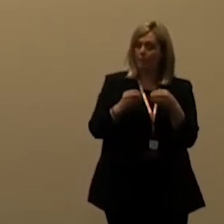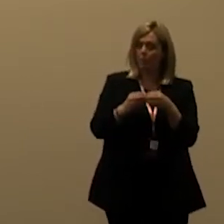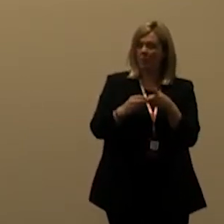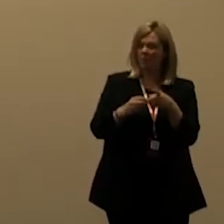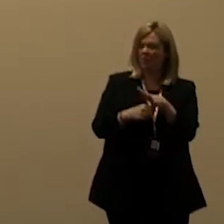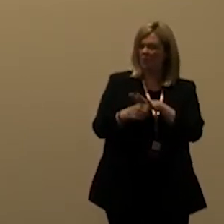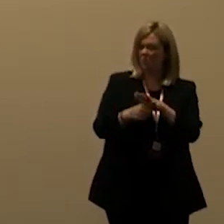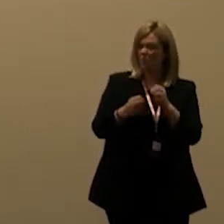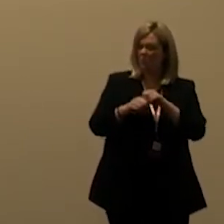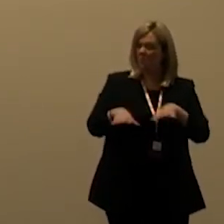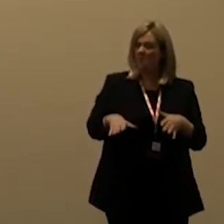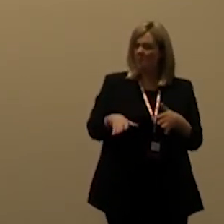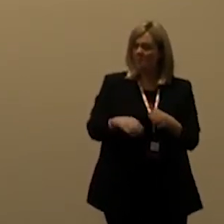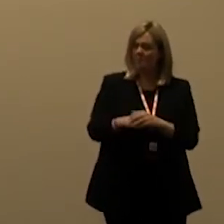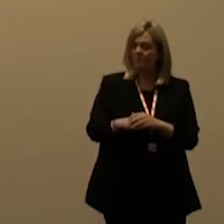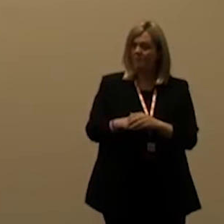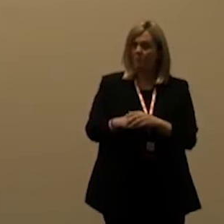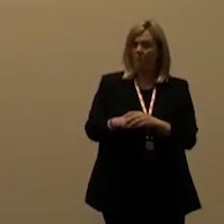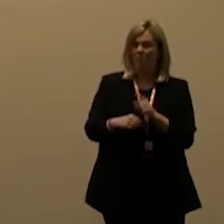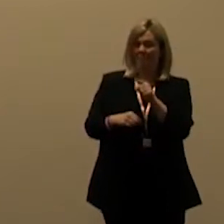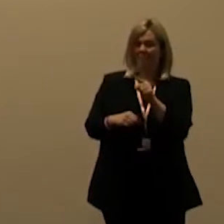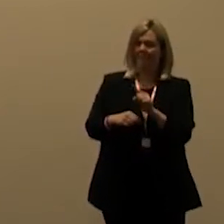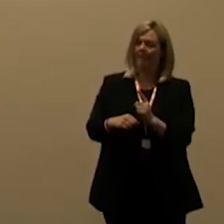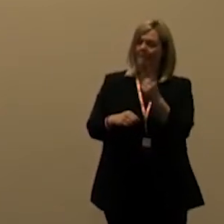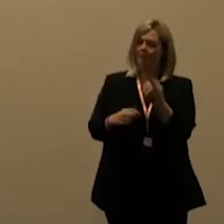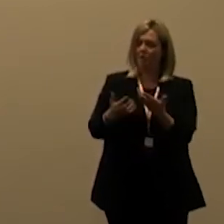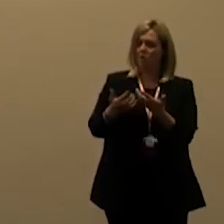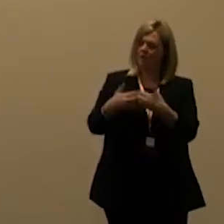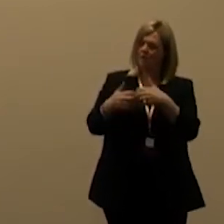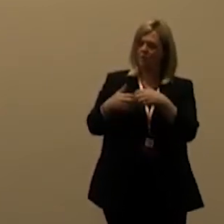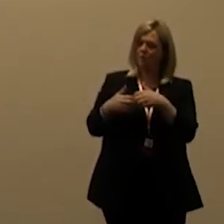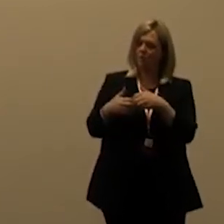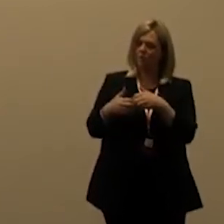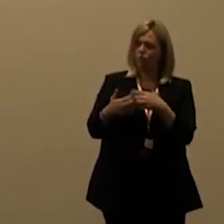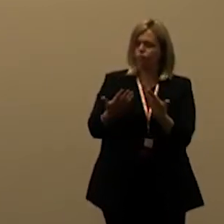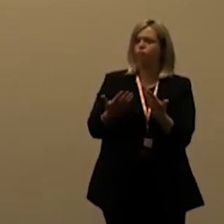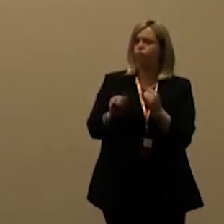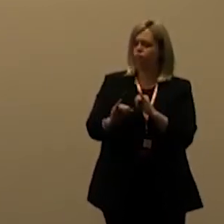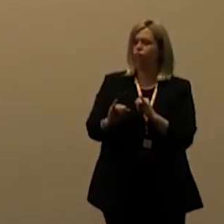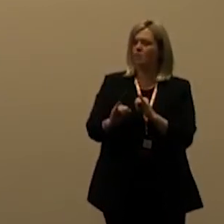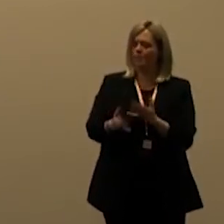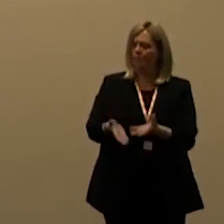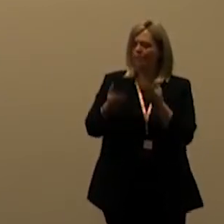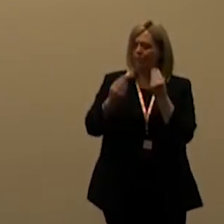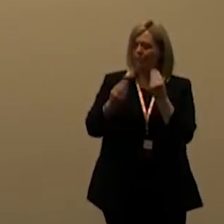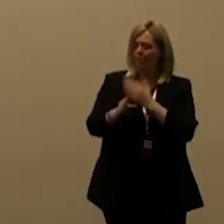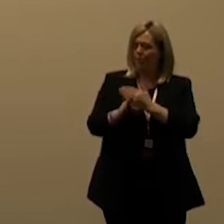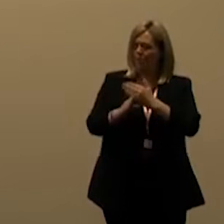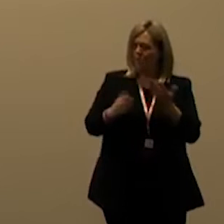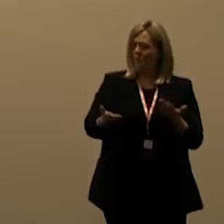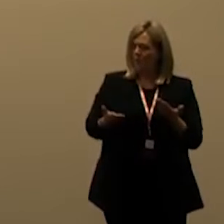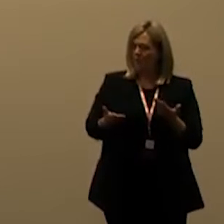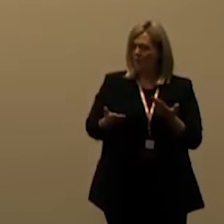they are the first technological immigrants, those people who weren't born into technology and had to learn about it at a much older